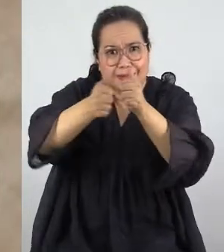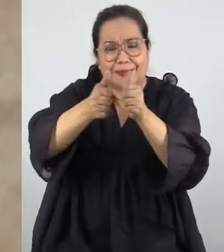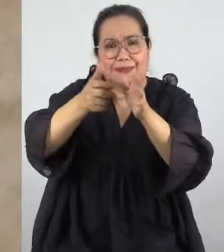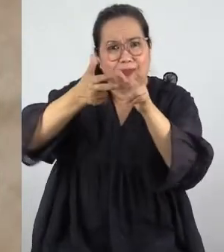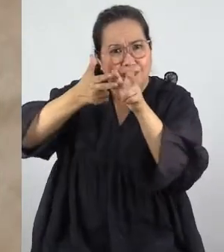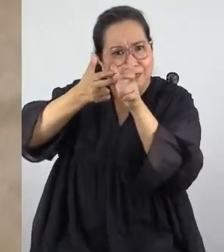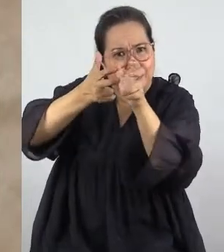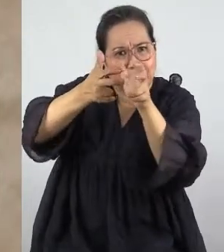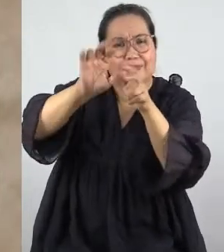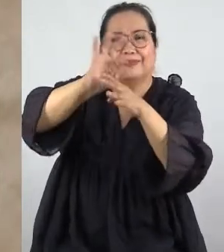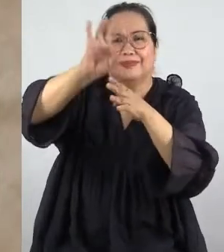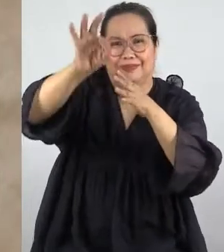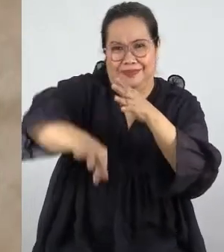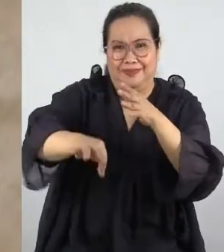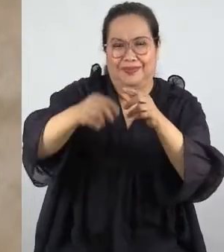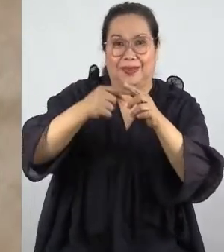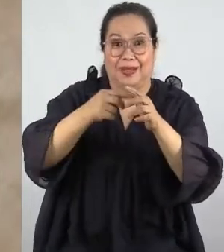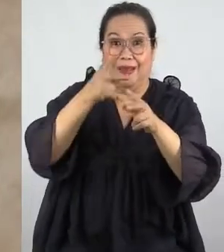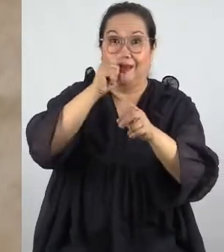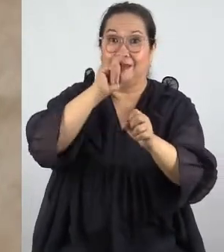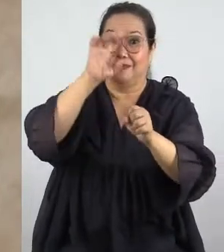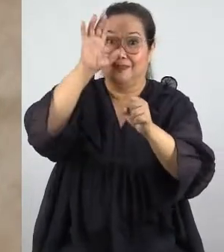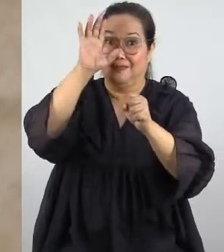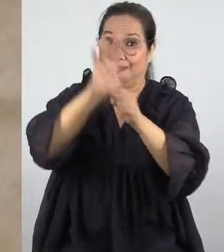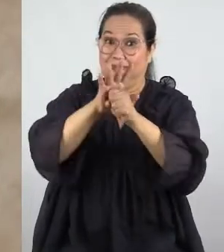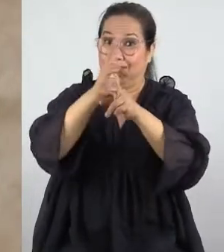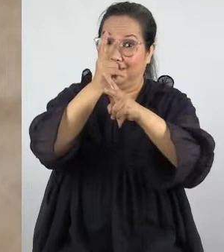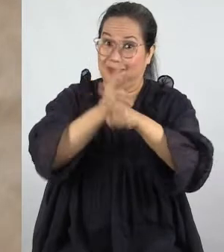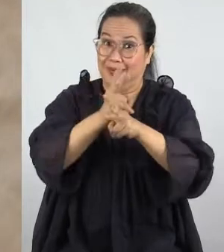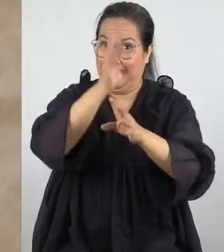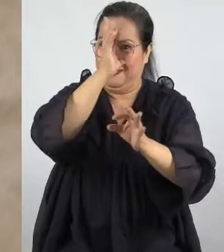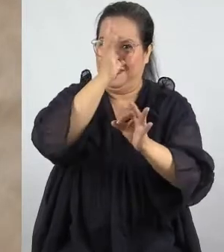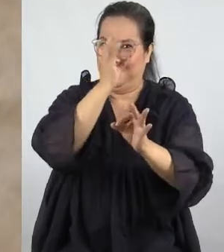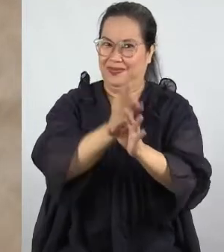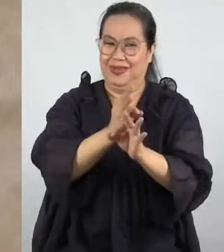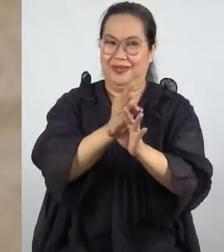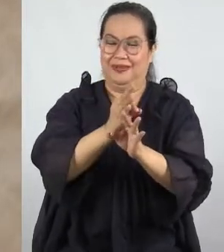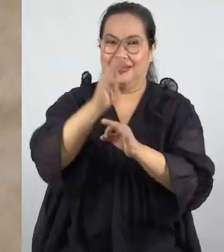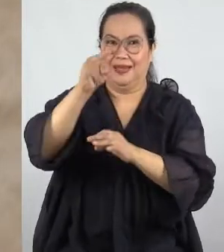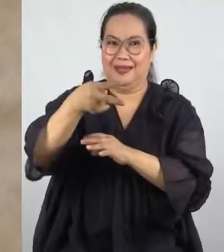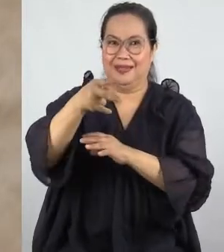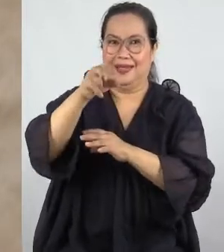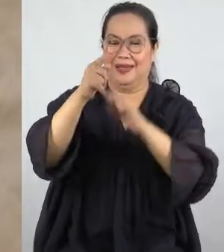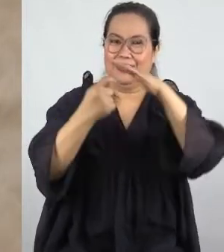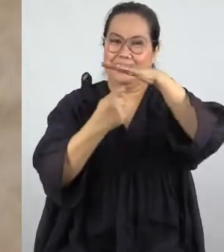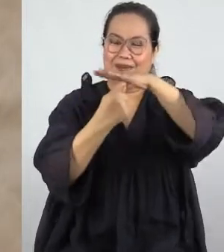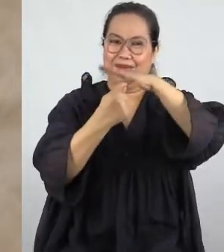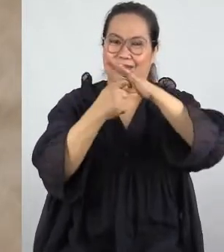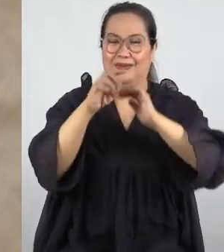race. I have kept the faith. 2 Timothy 4:7.